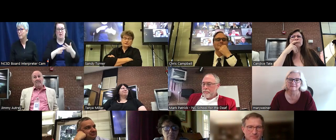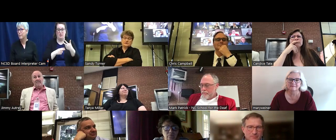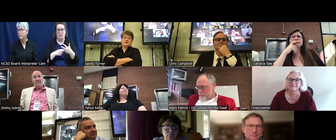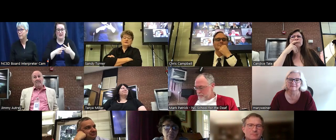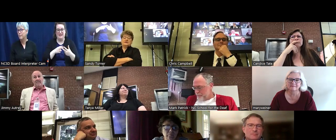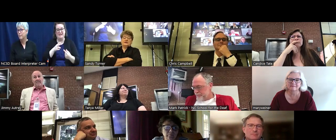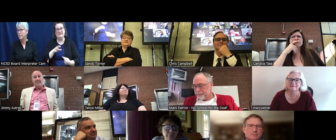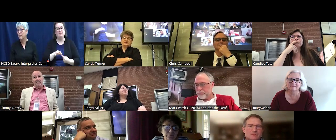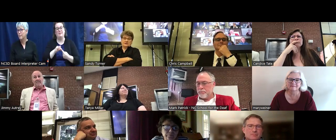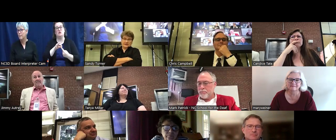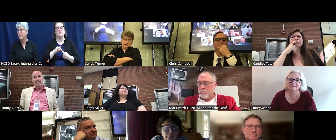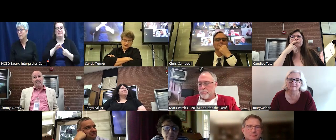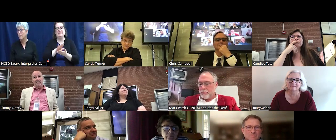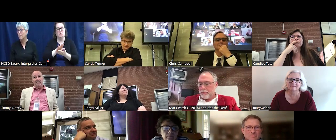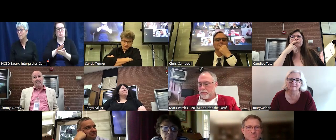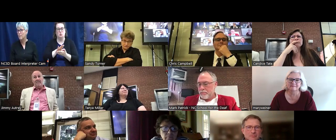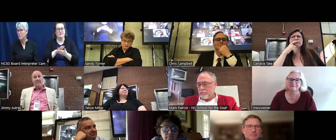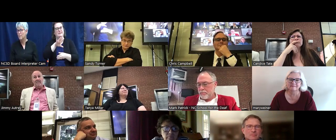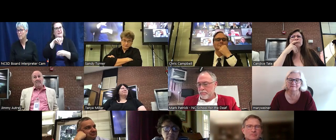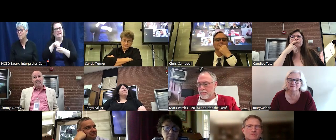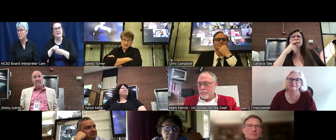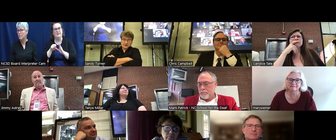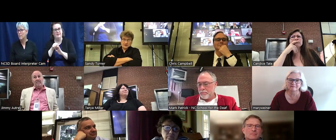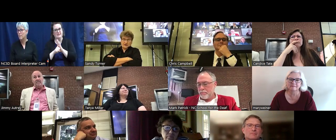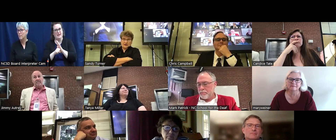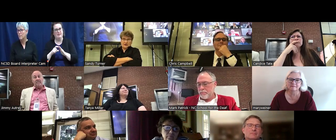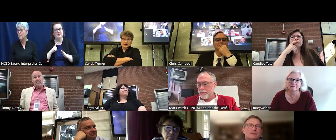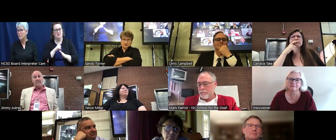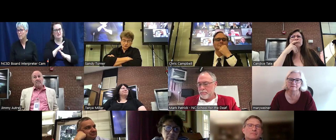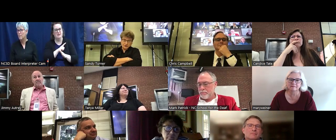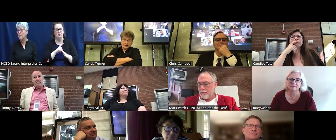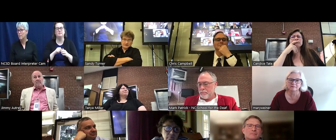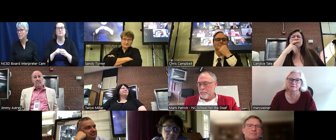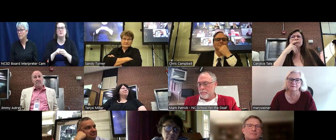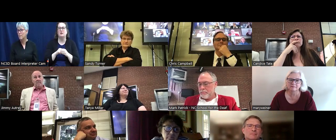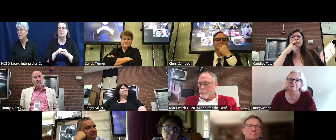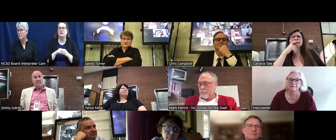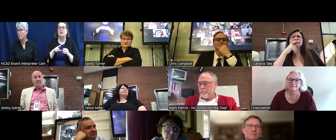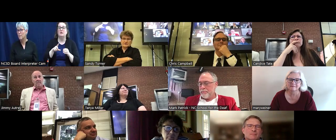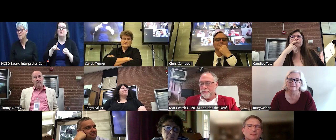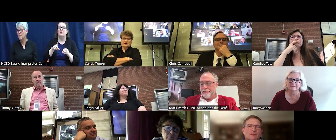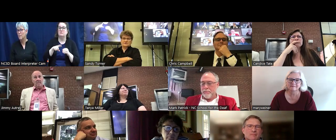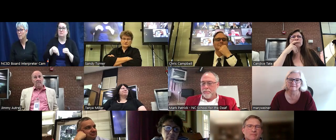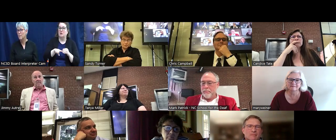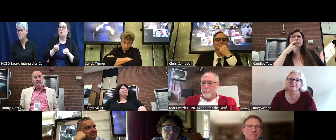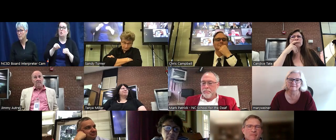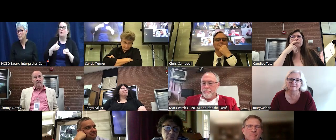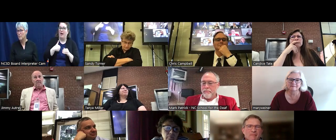schools in state legislature do have support.